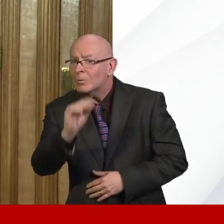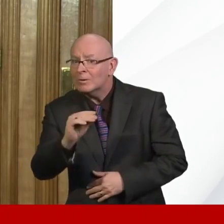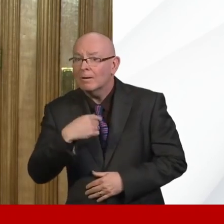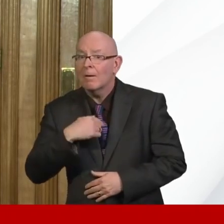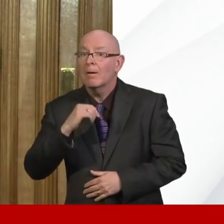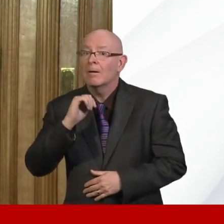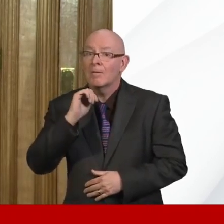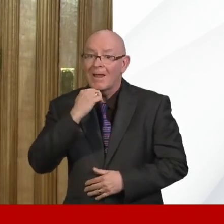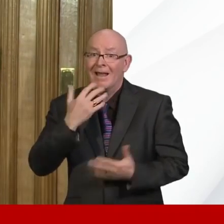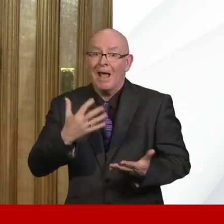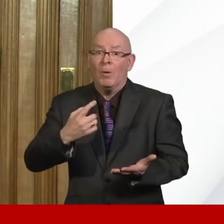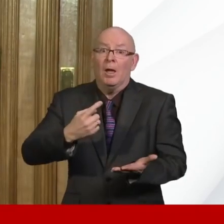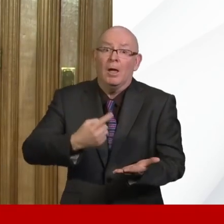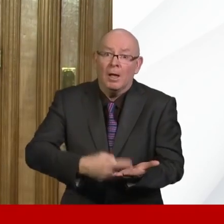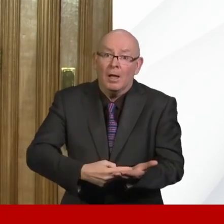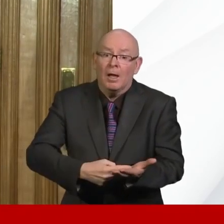is our objective.